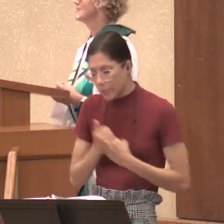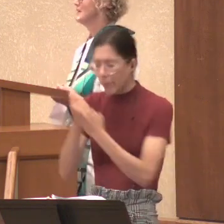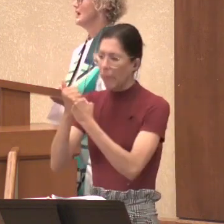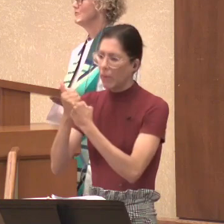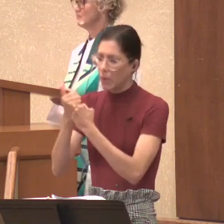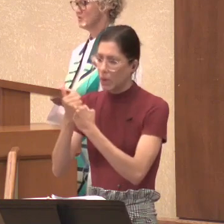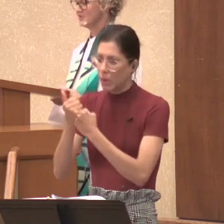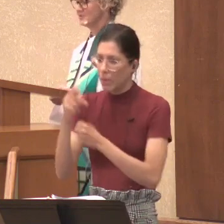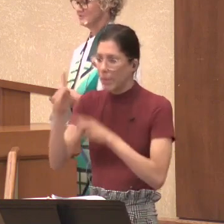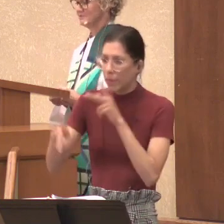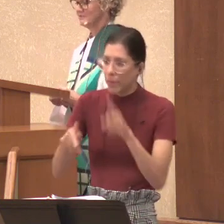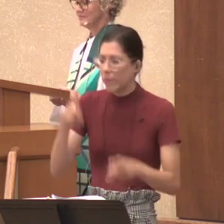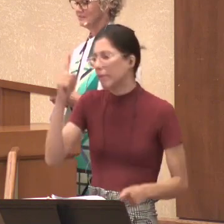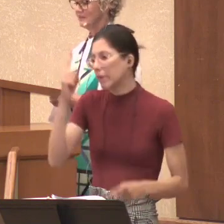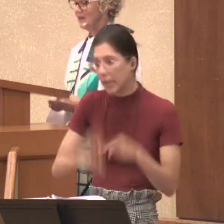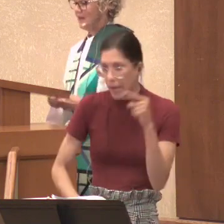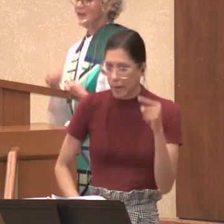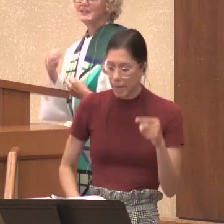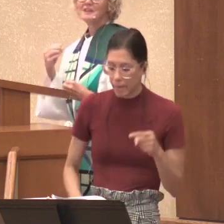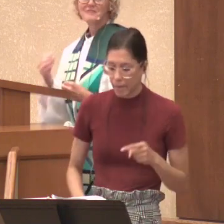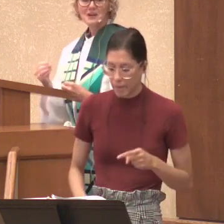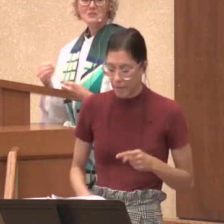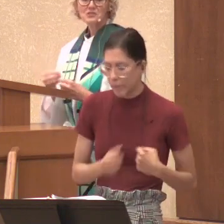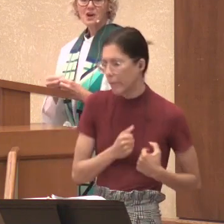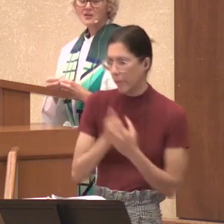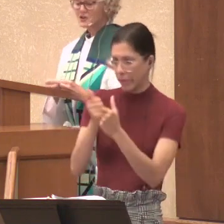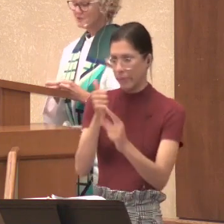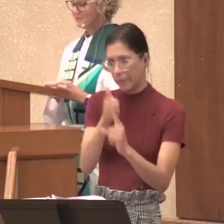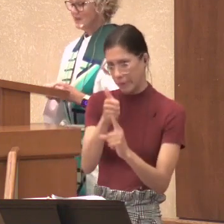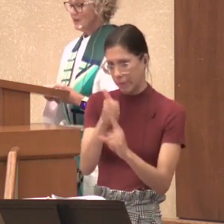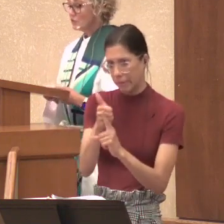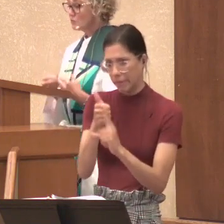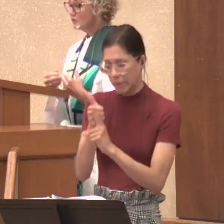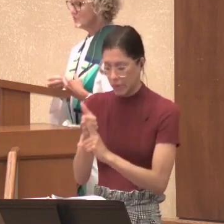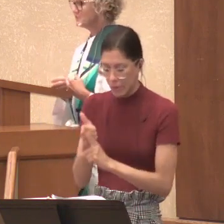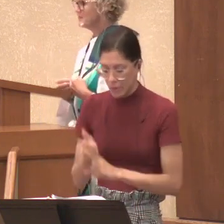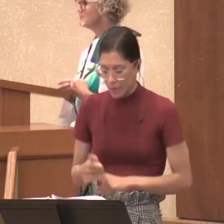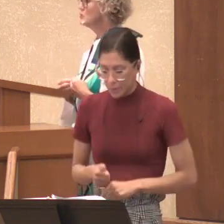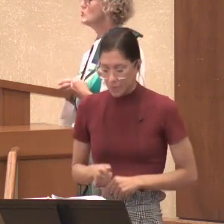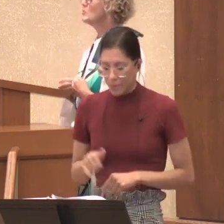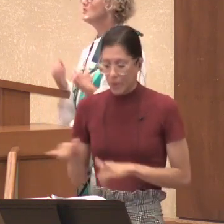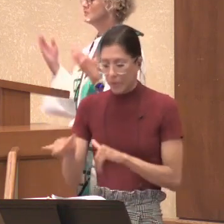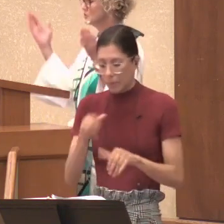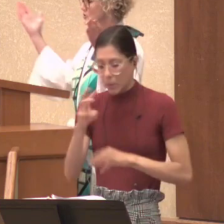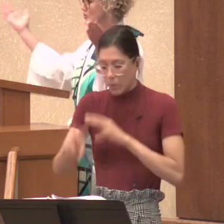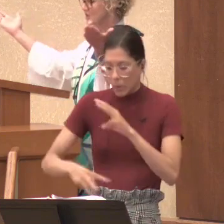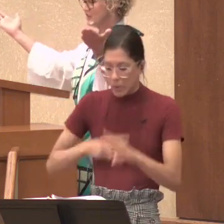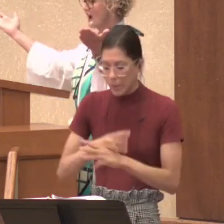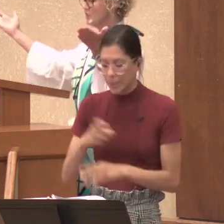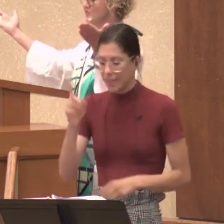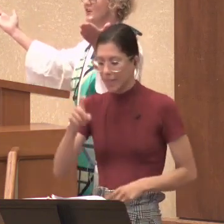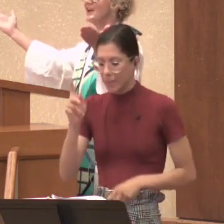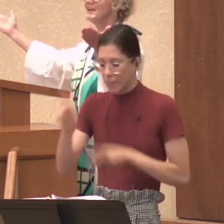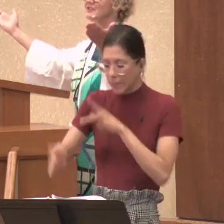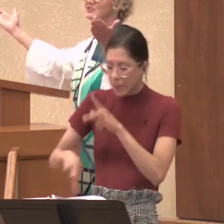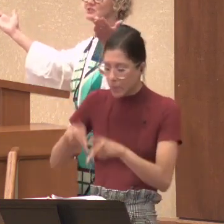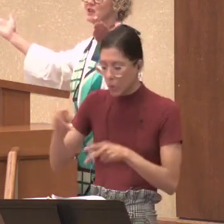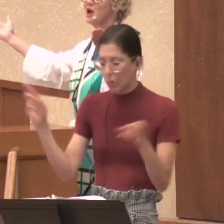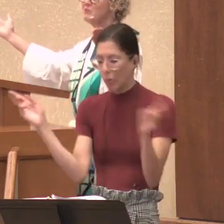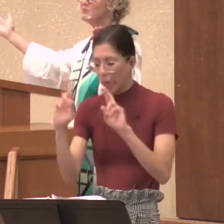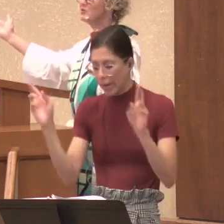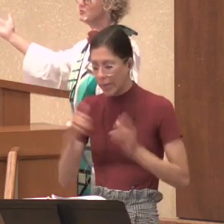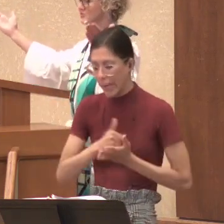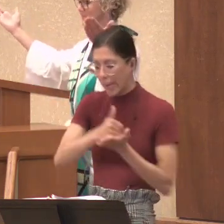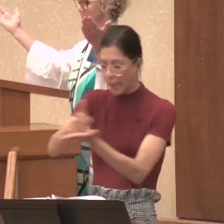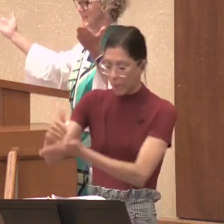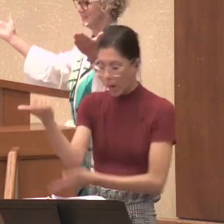not have a voice. And like Pharaoh's daughter, the world needs people who are willing to stretch out their hands to